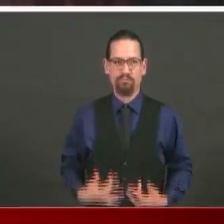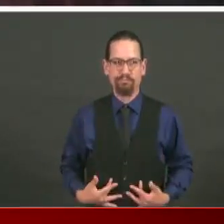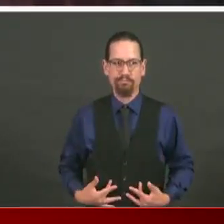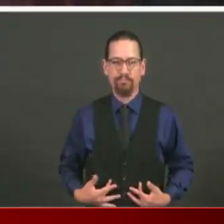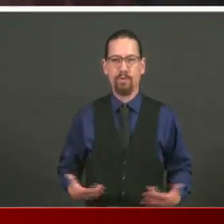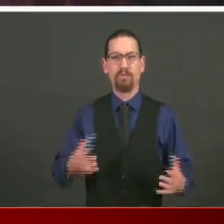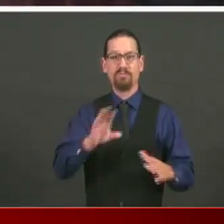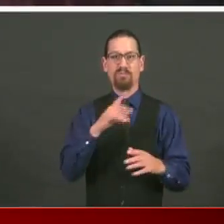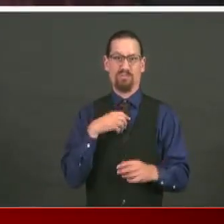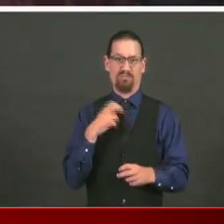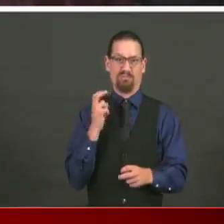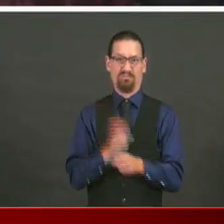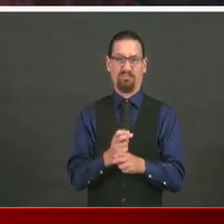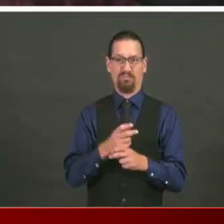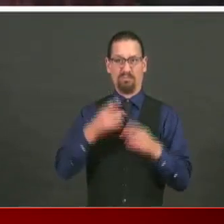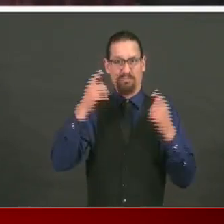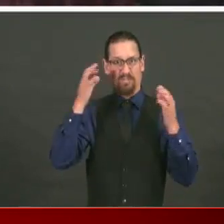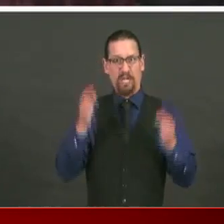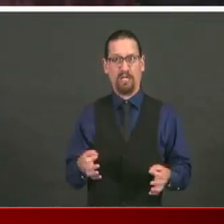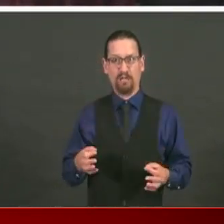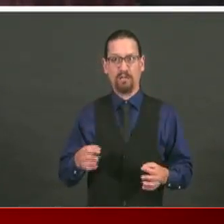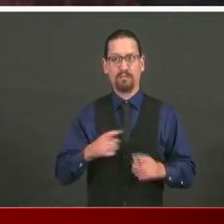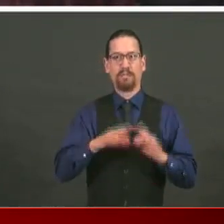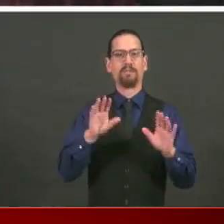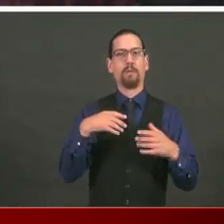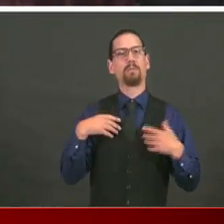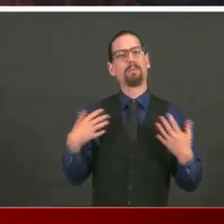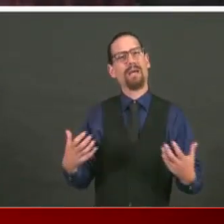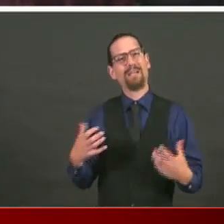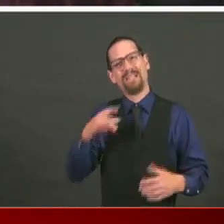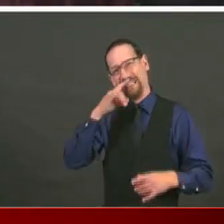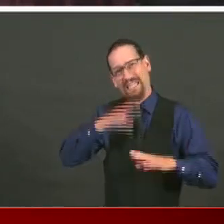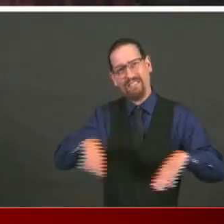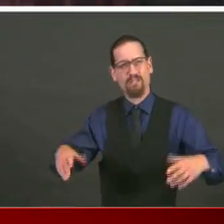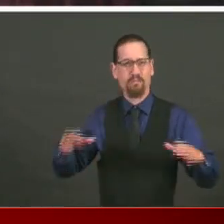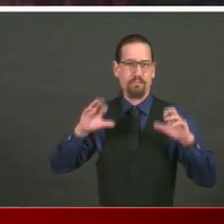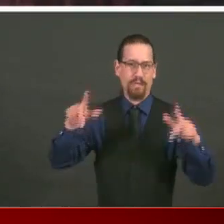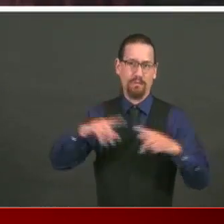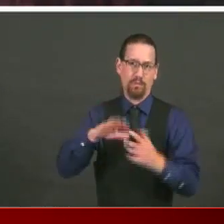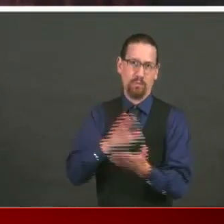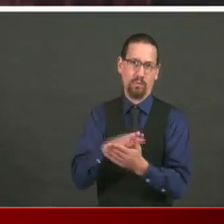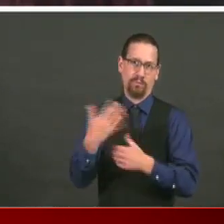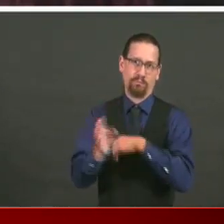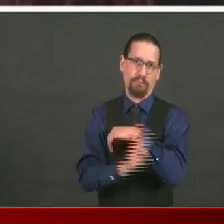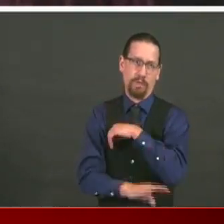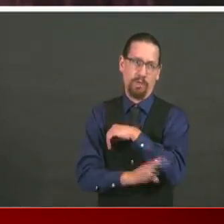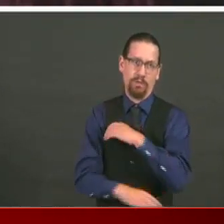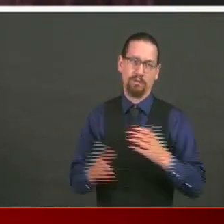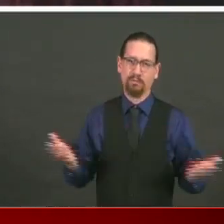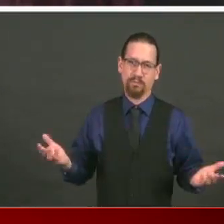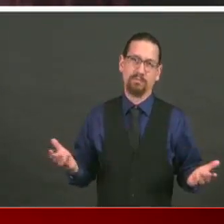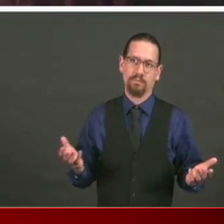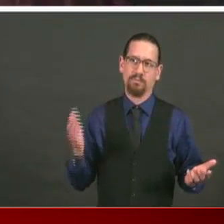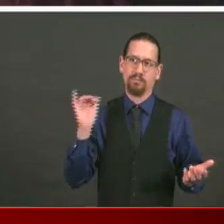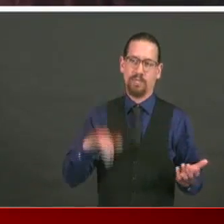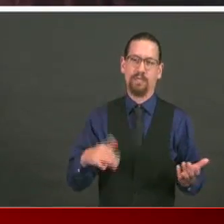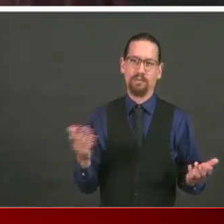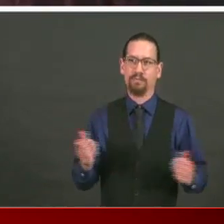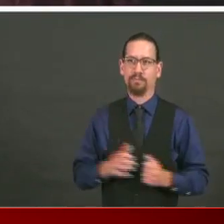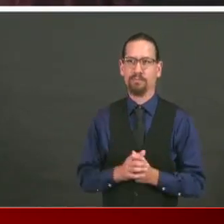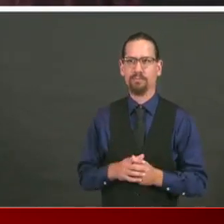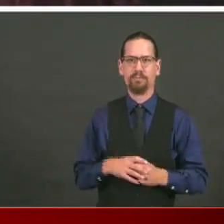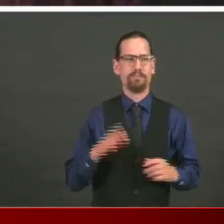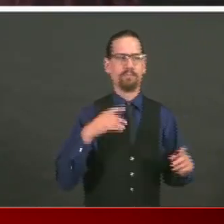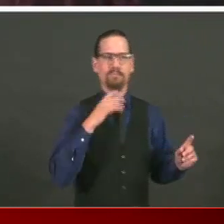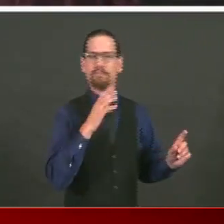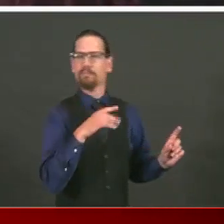just the solution is not to spread people out more at the beach. It's to reduce the number attending those two beaches. But if